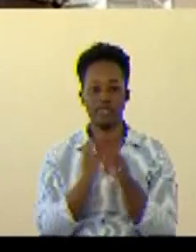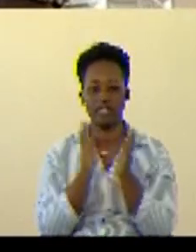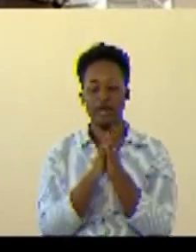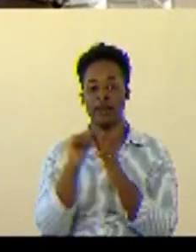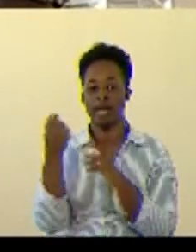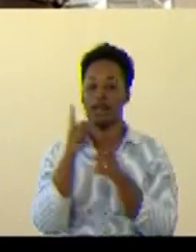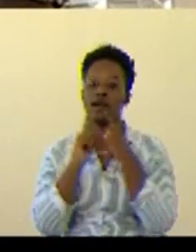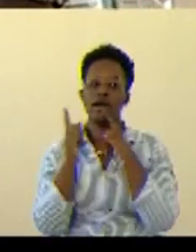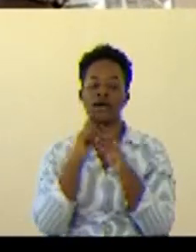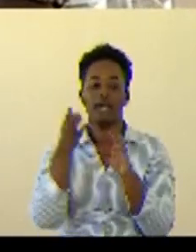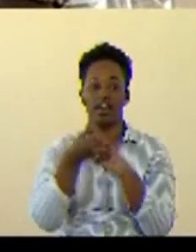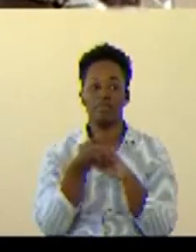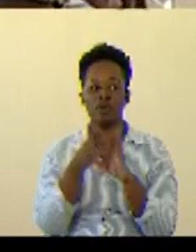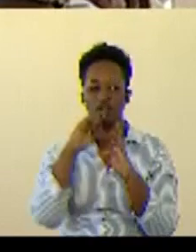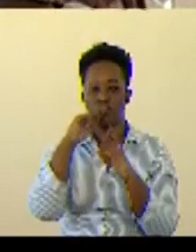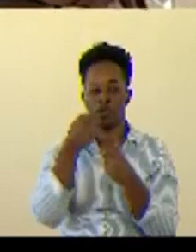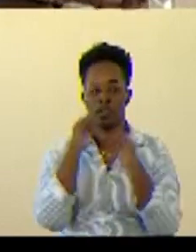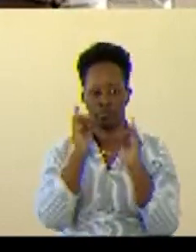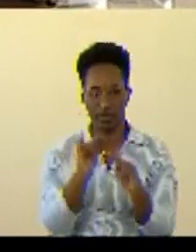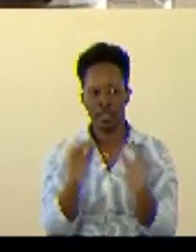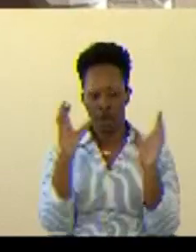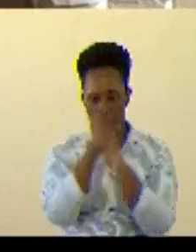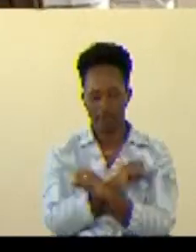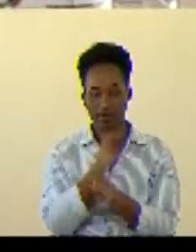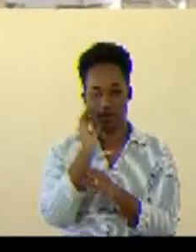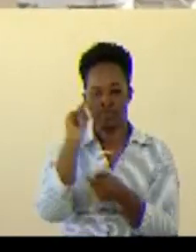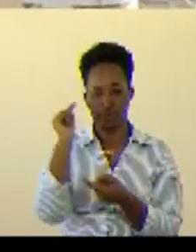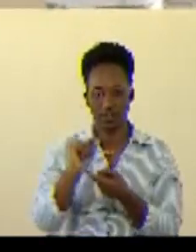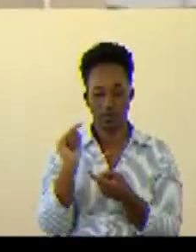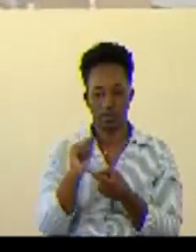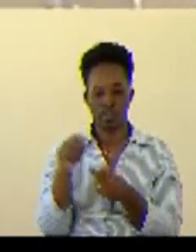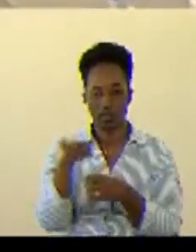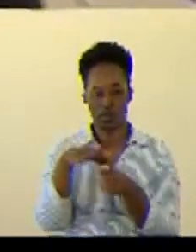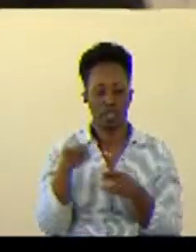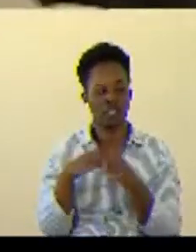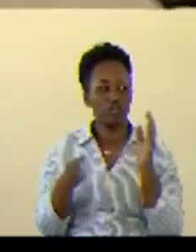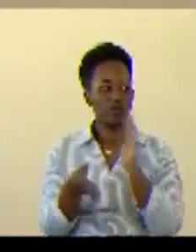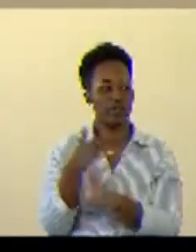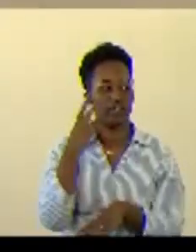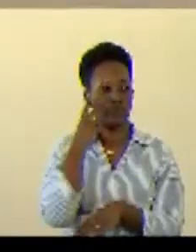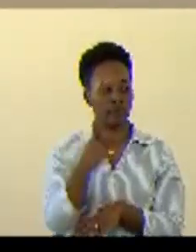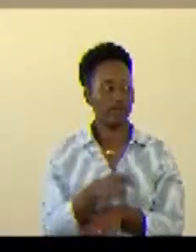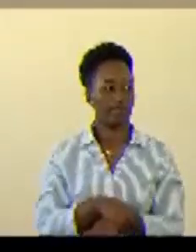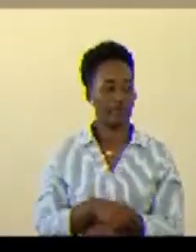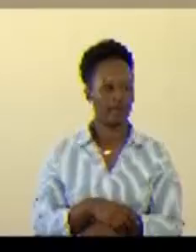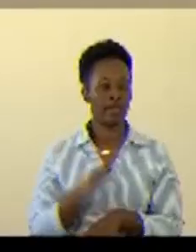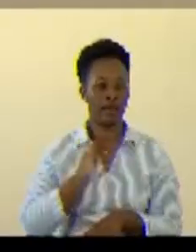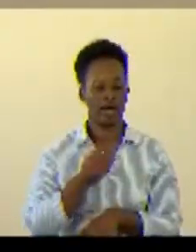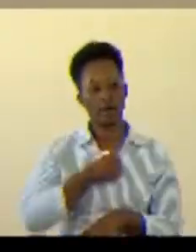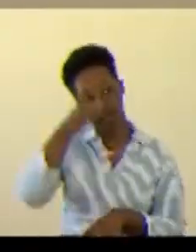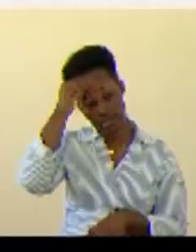color of the Bendick solution persists. There is absence of reducing sugars. Quickly, let's go to our